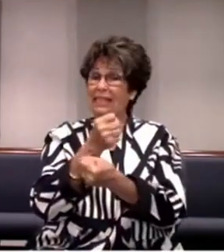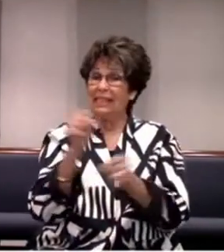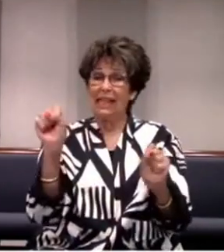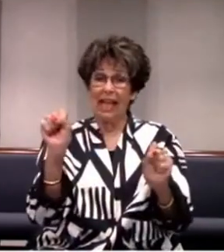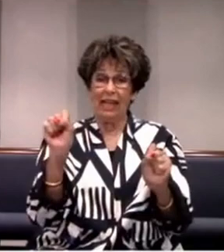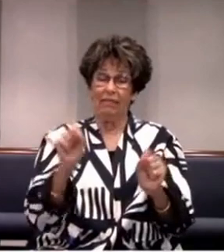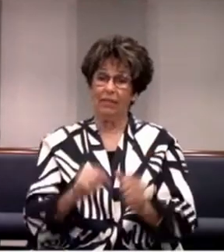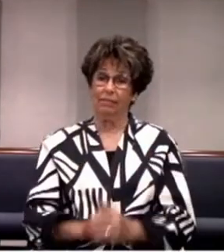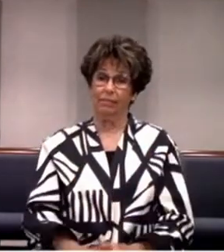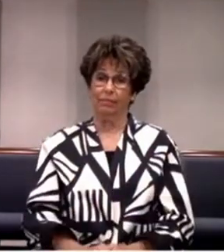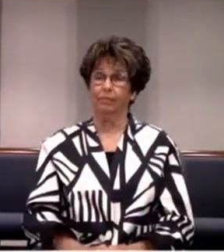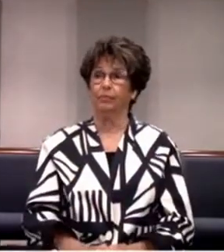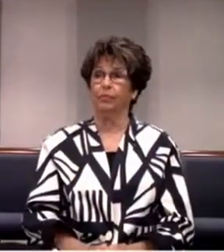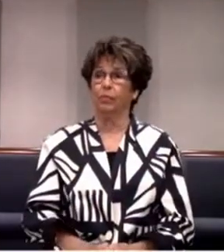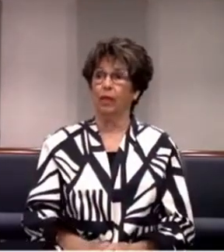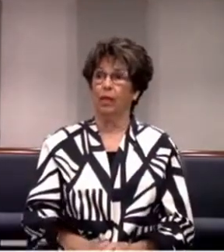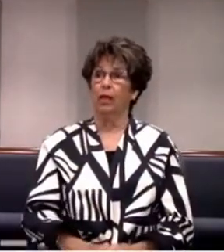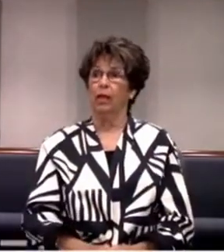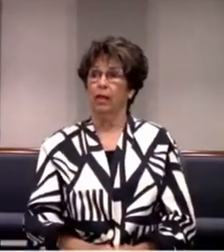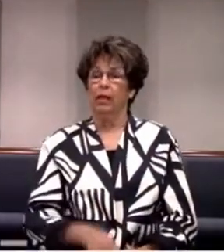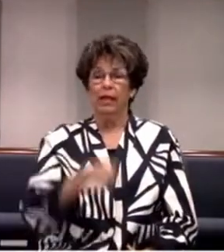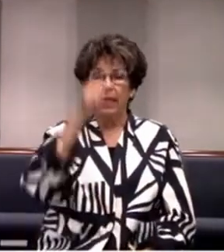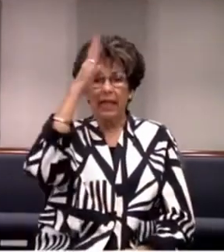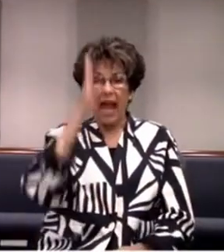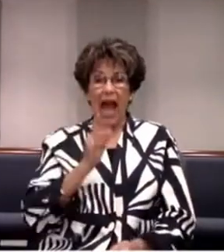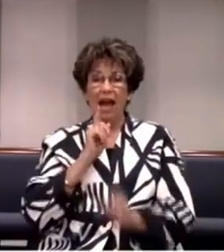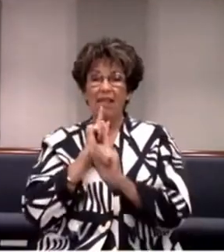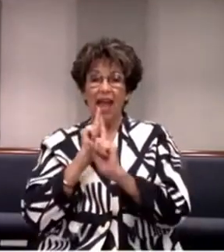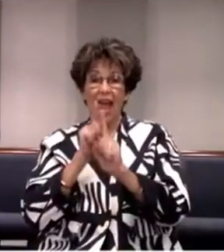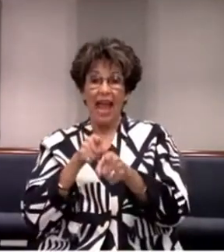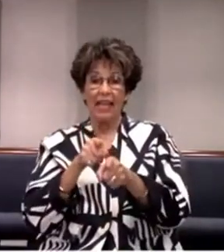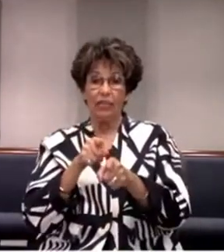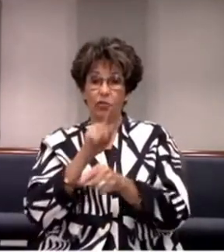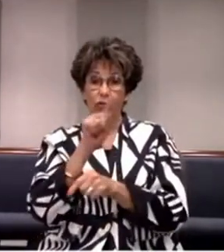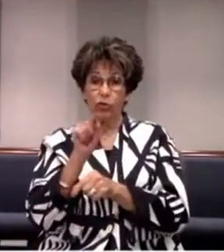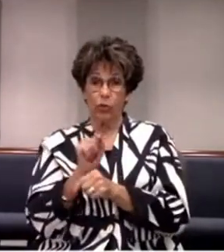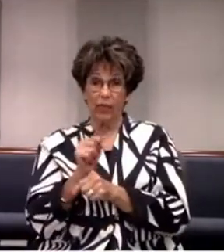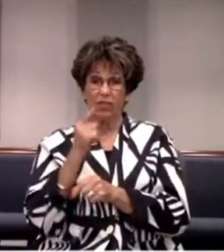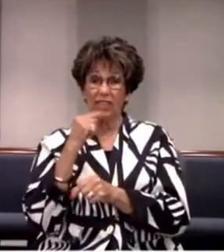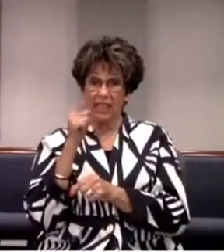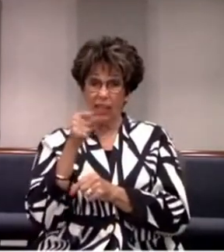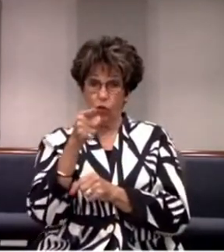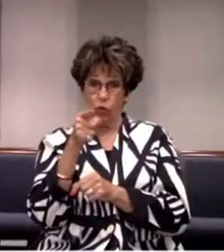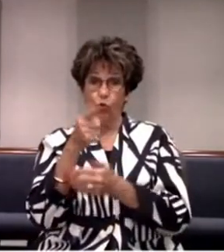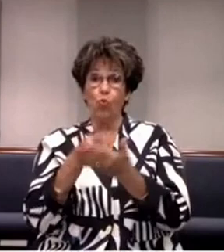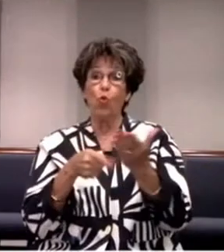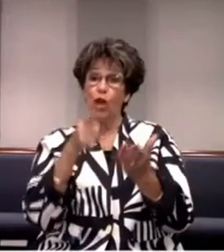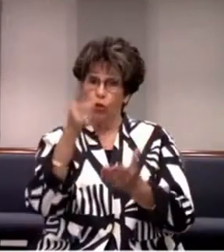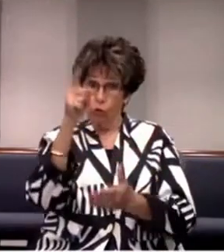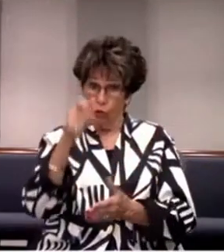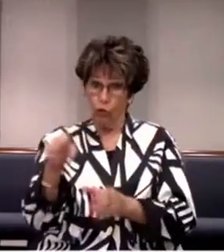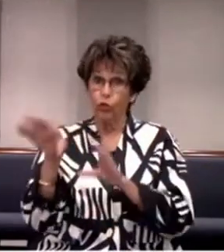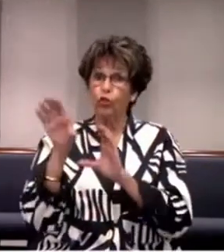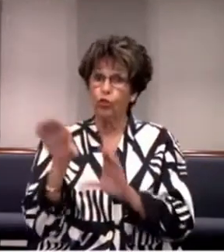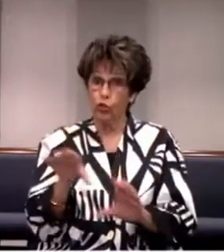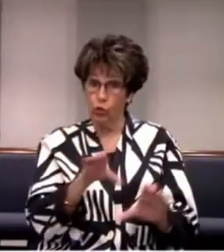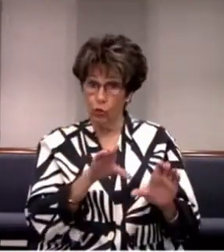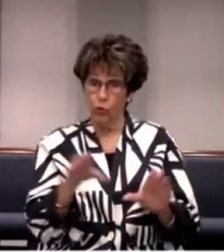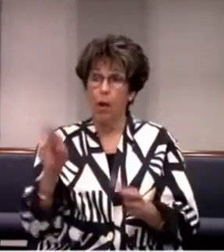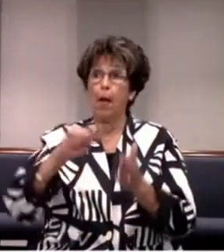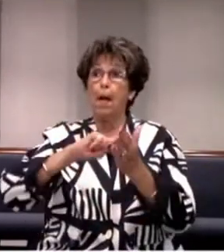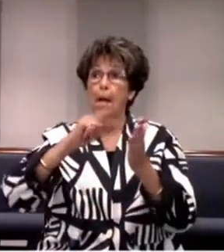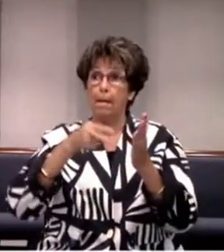So just by the fact that God answers the question, he will tell you what you ought to do, means